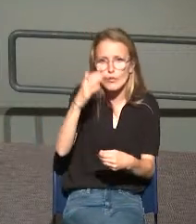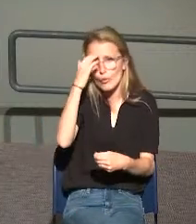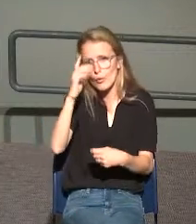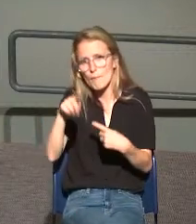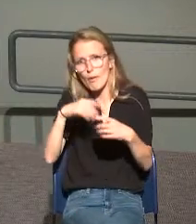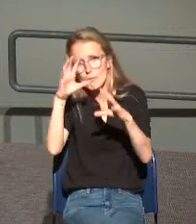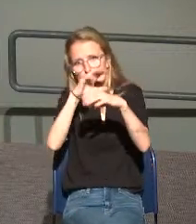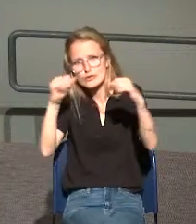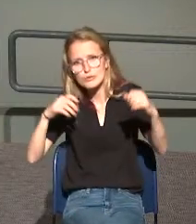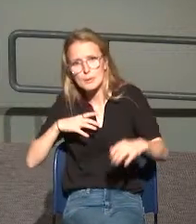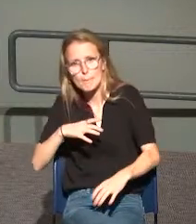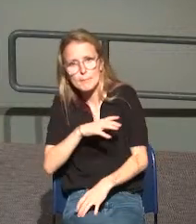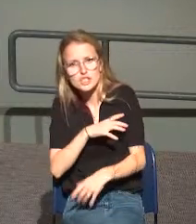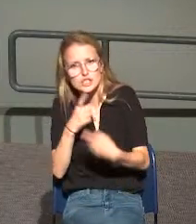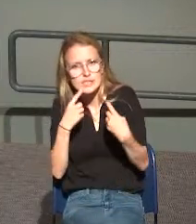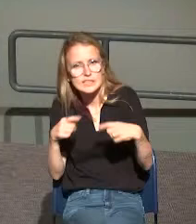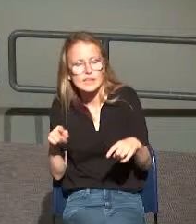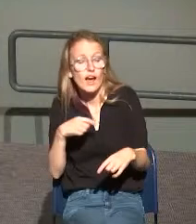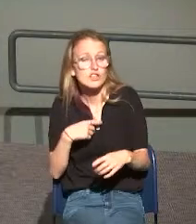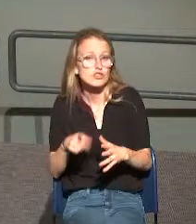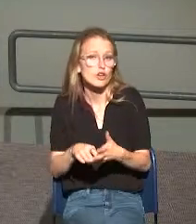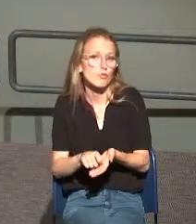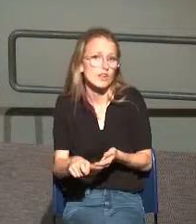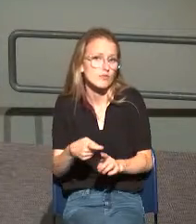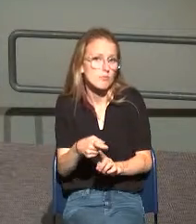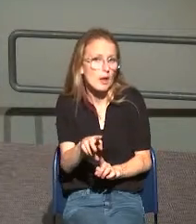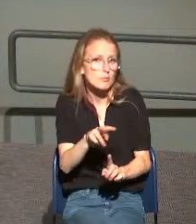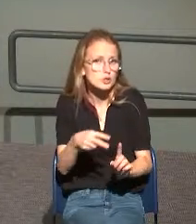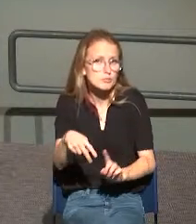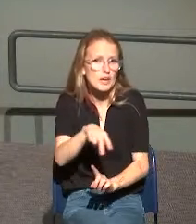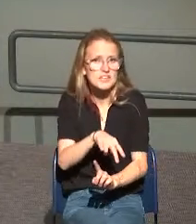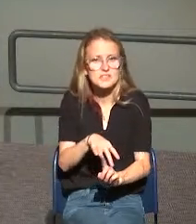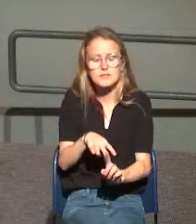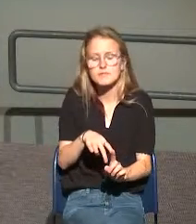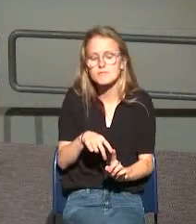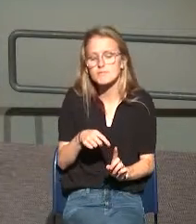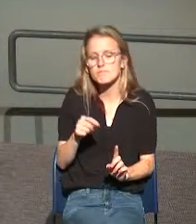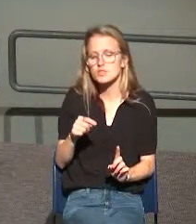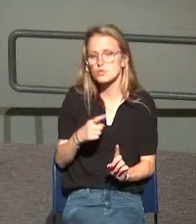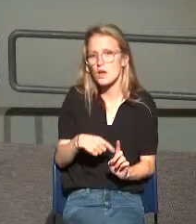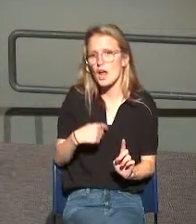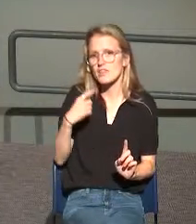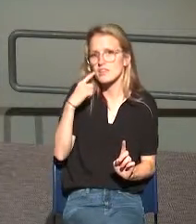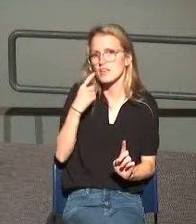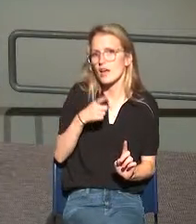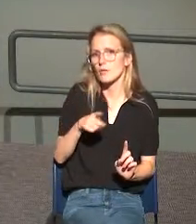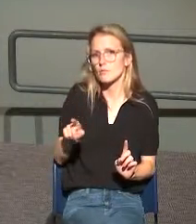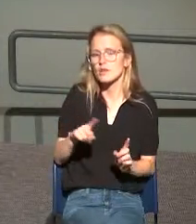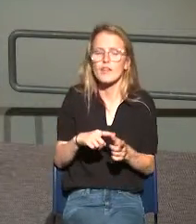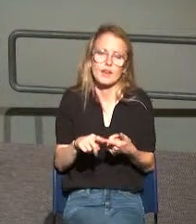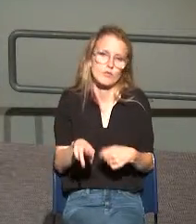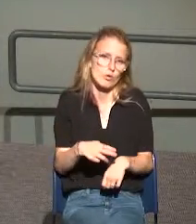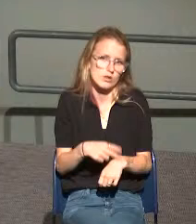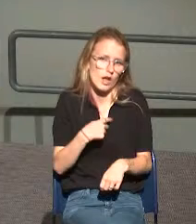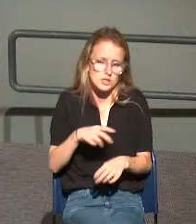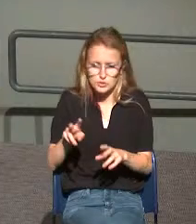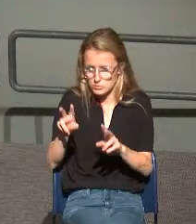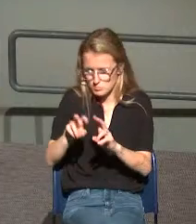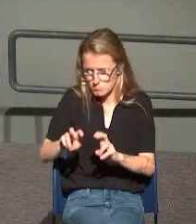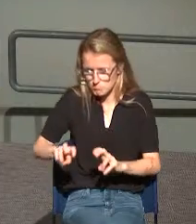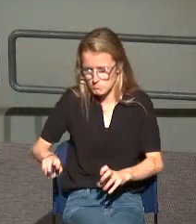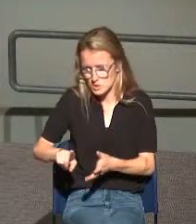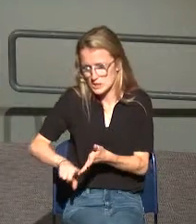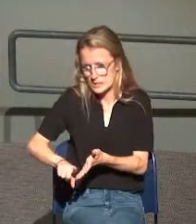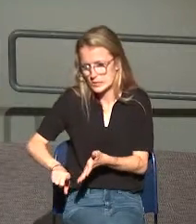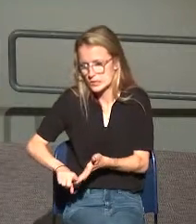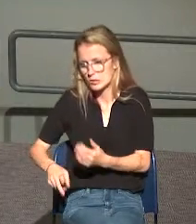Commission. And so I started writing from that perspective is, here's what I think happened, But then, of course, I had to go dig into the archives and find